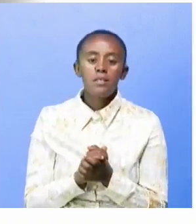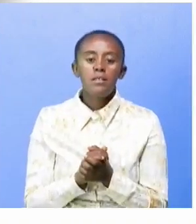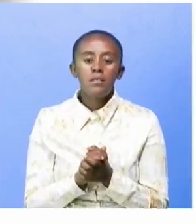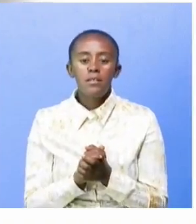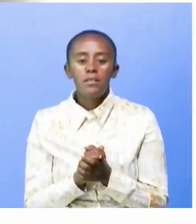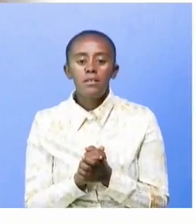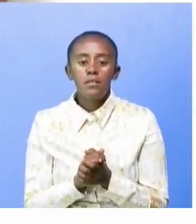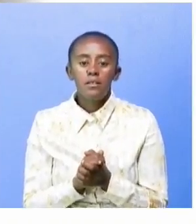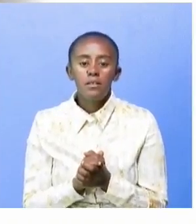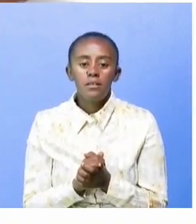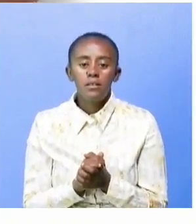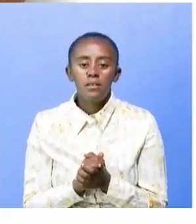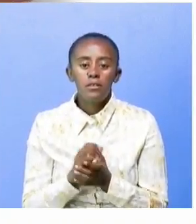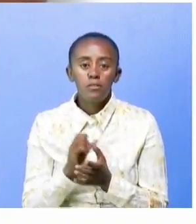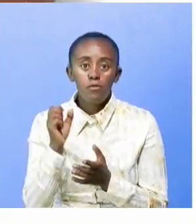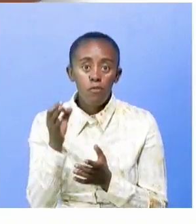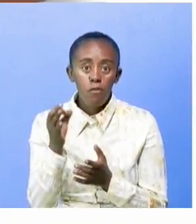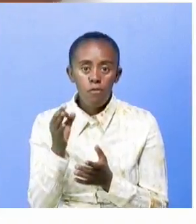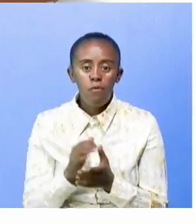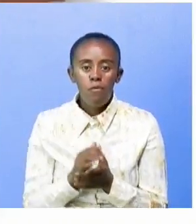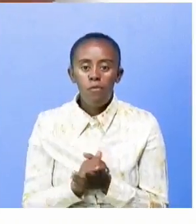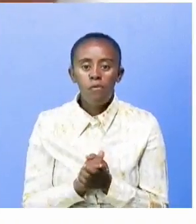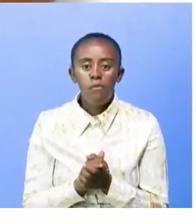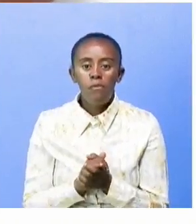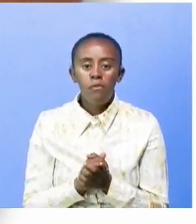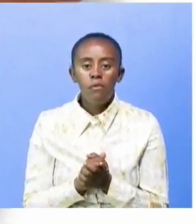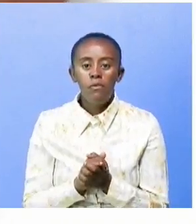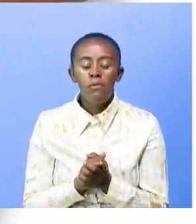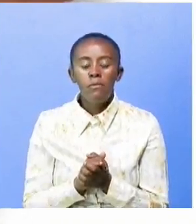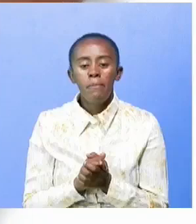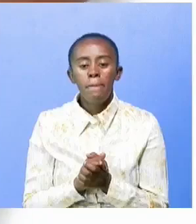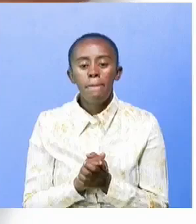okay, of